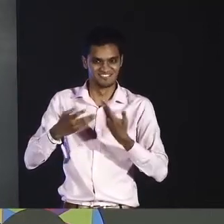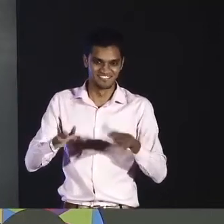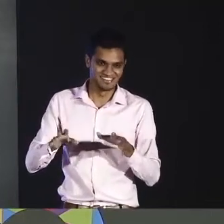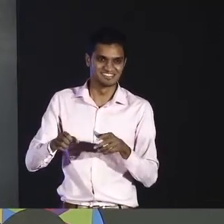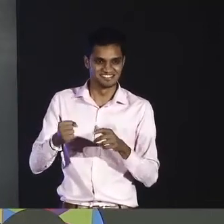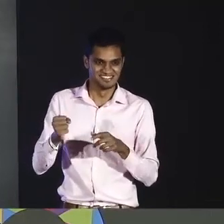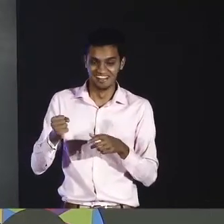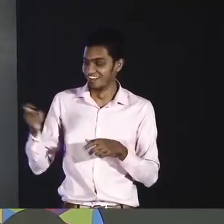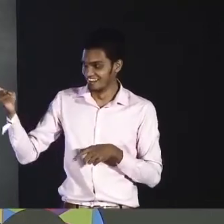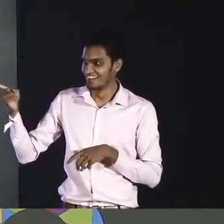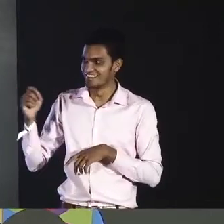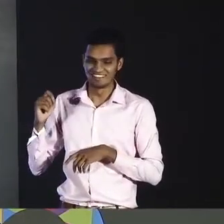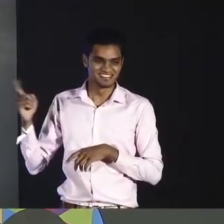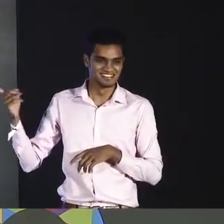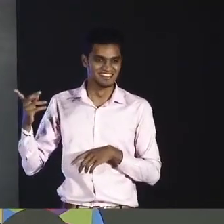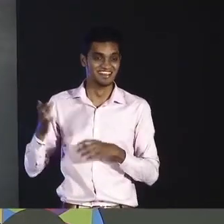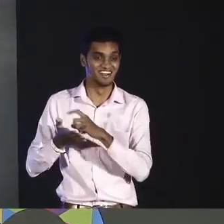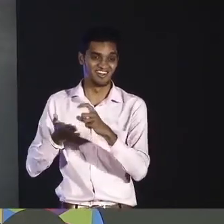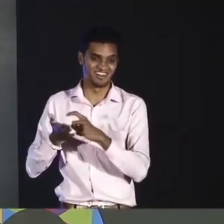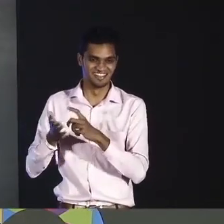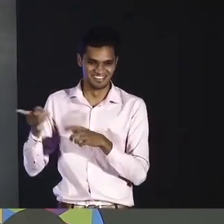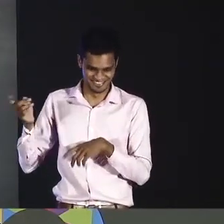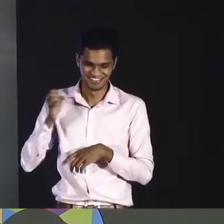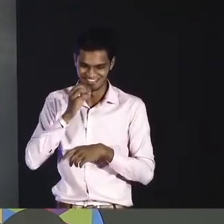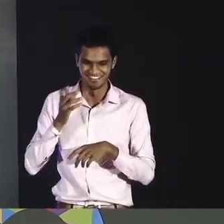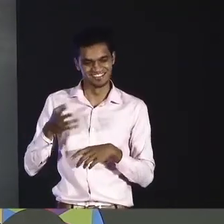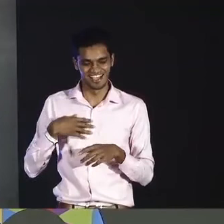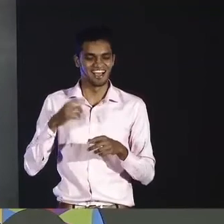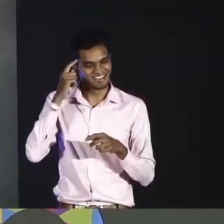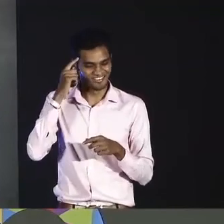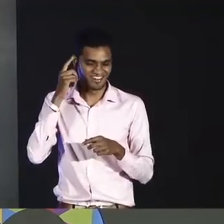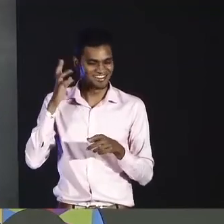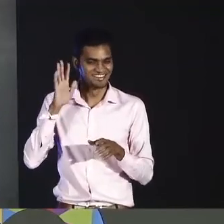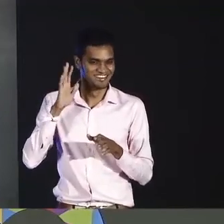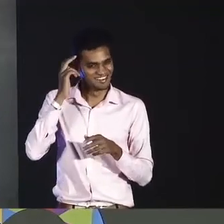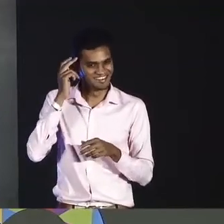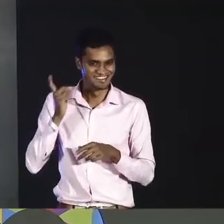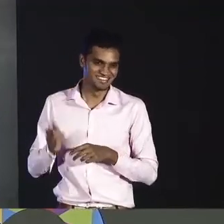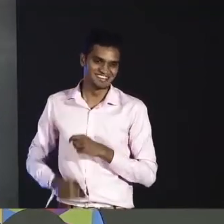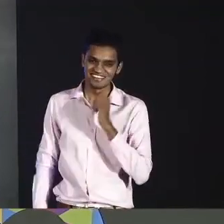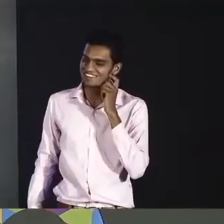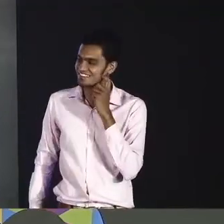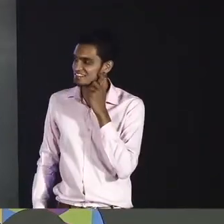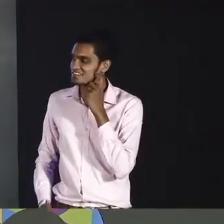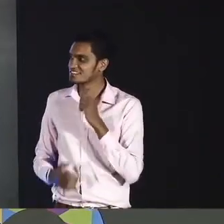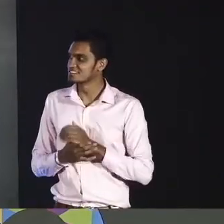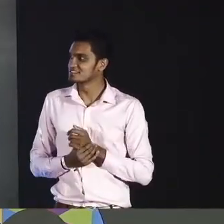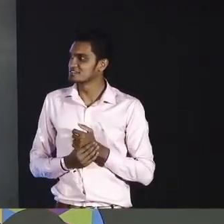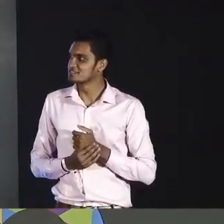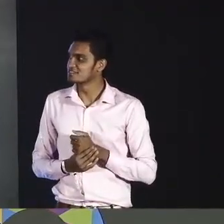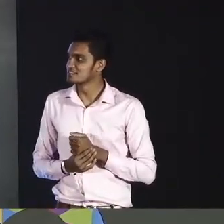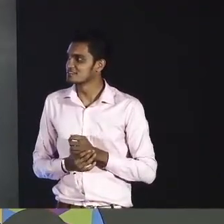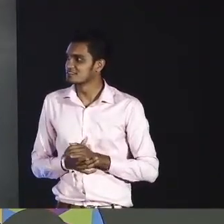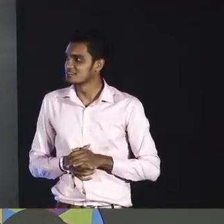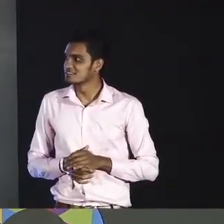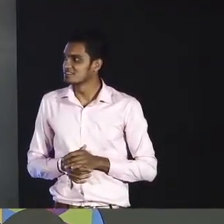You know, means I'd gone to a college and there was this speech which I went on, and when they had to thank me, they came on stage and they said, Rajdeep is a very